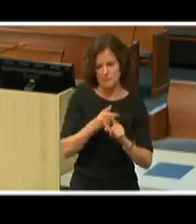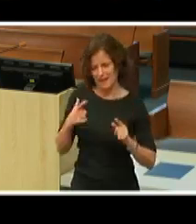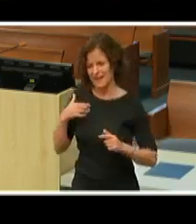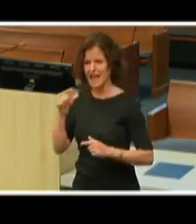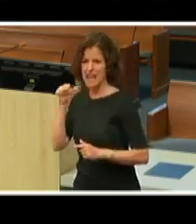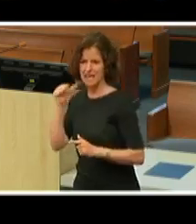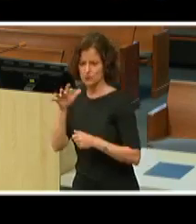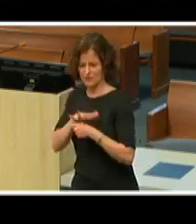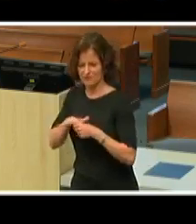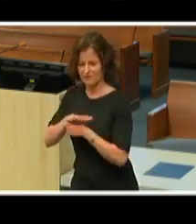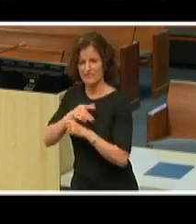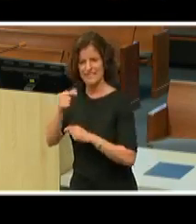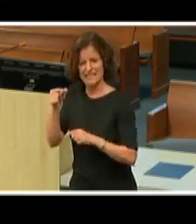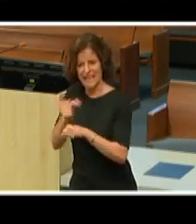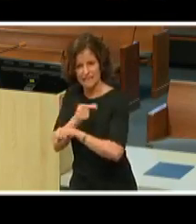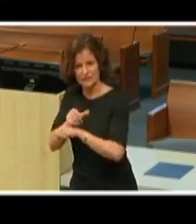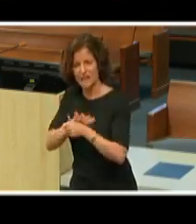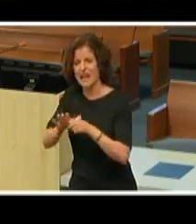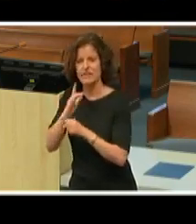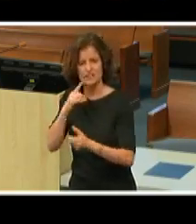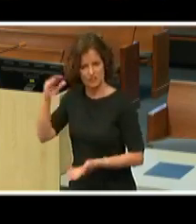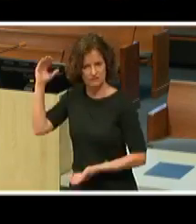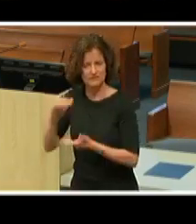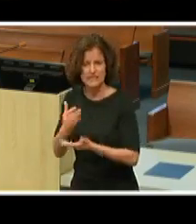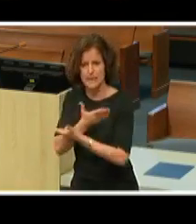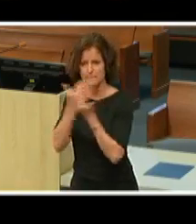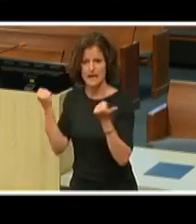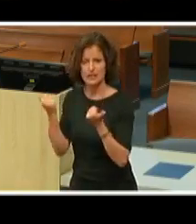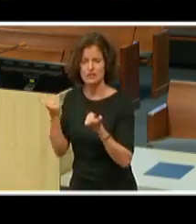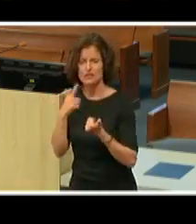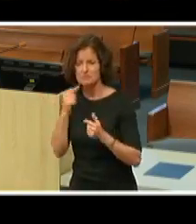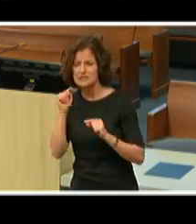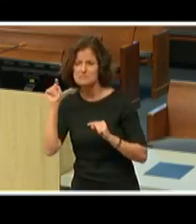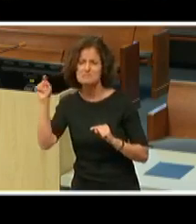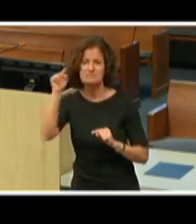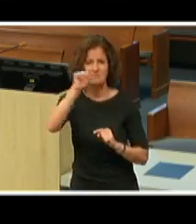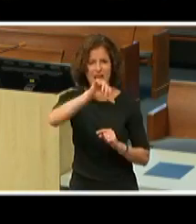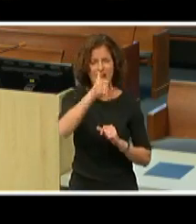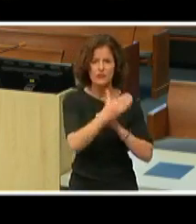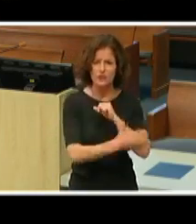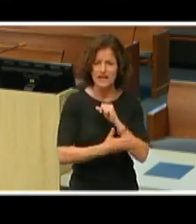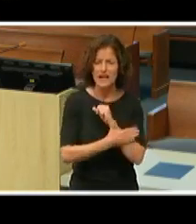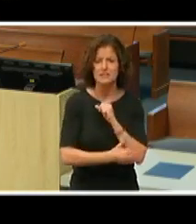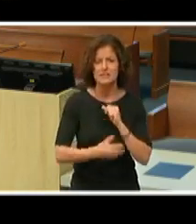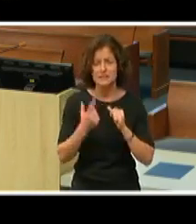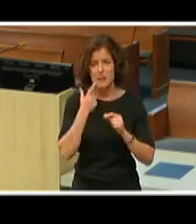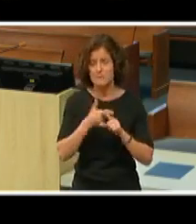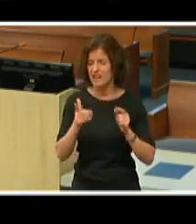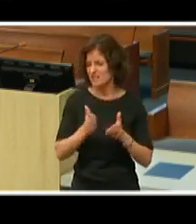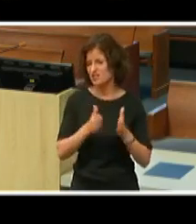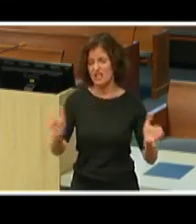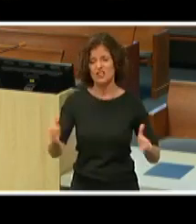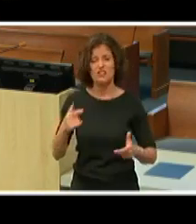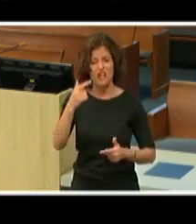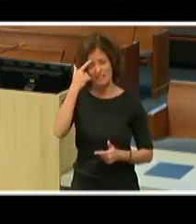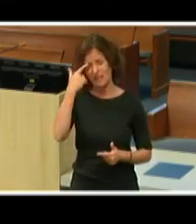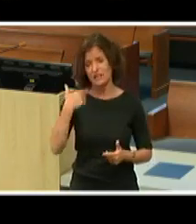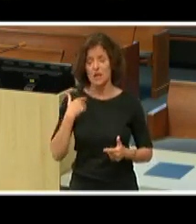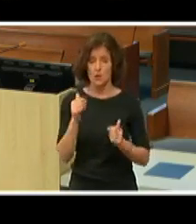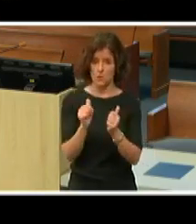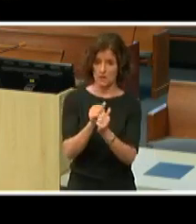the meeting for my fellow colleagues in other counties that are close to us. But in general, I think that's true. With